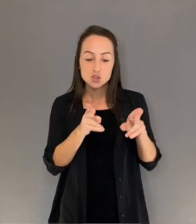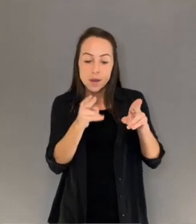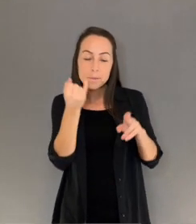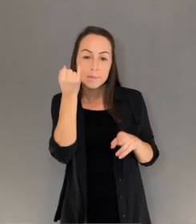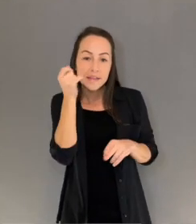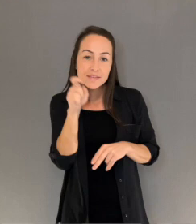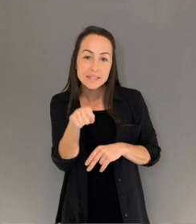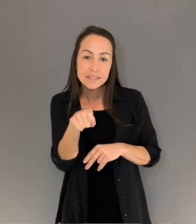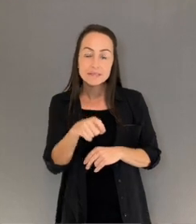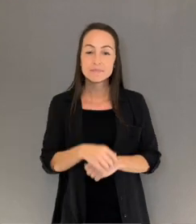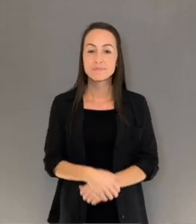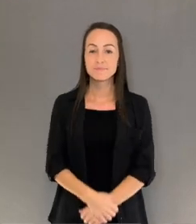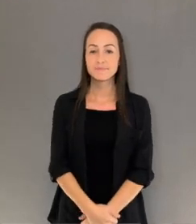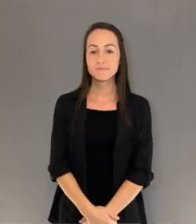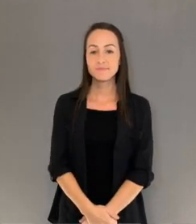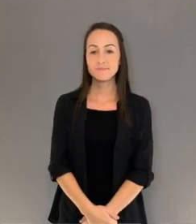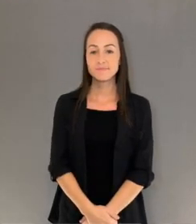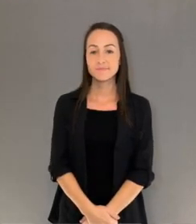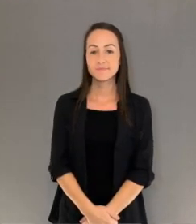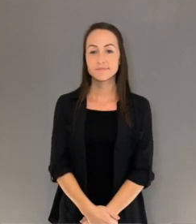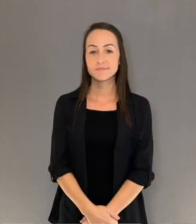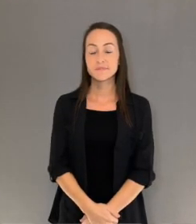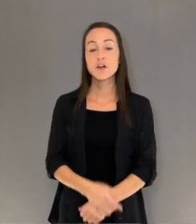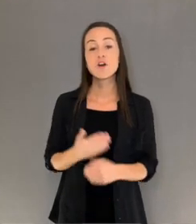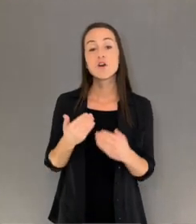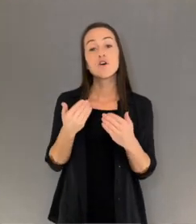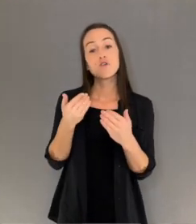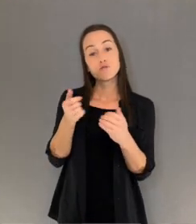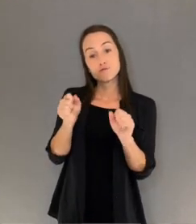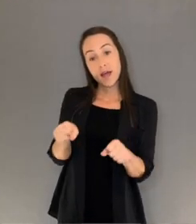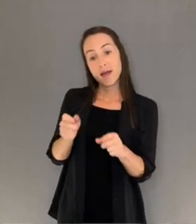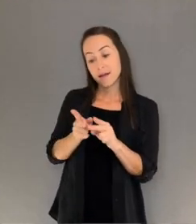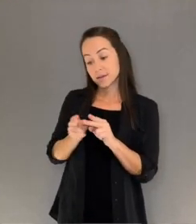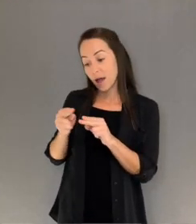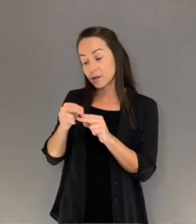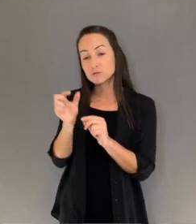Cut out small pink circles and glue them across the purple paper.